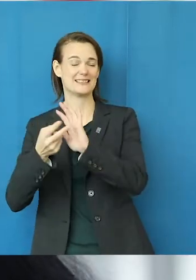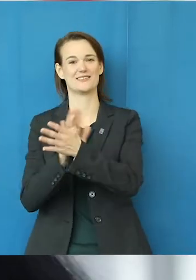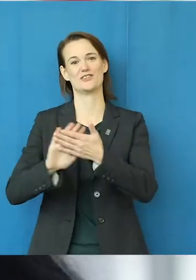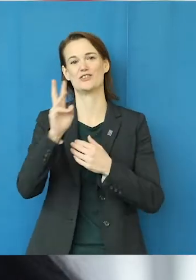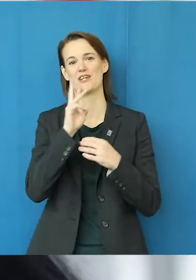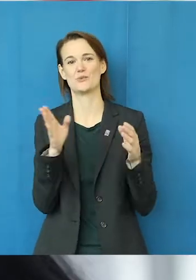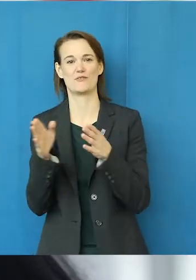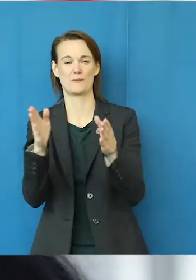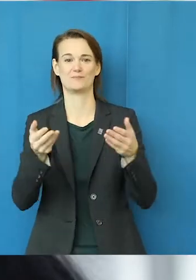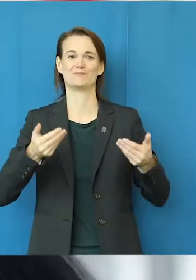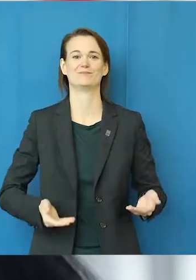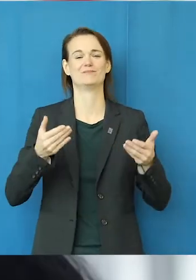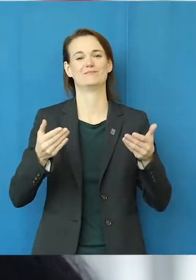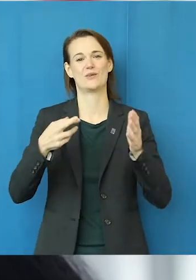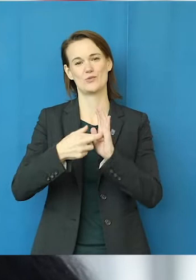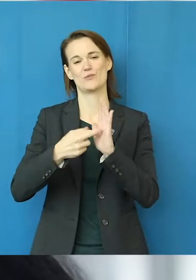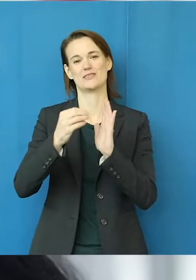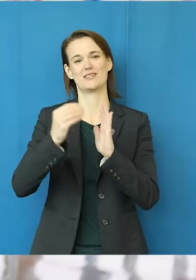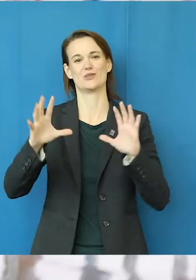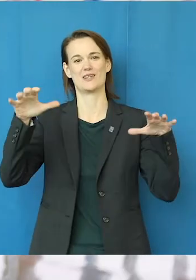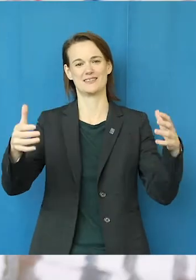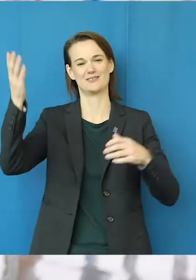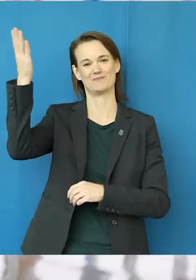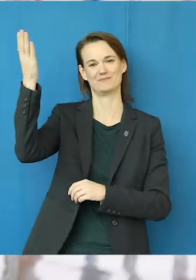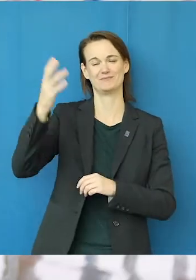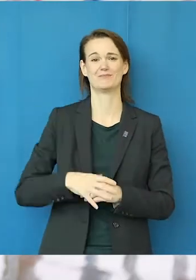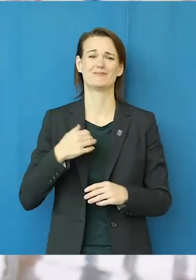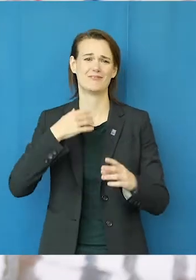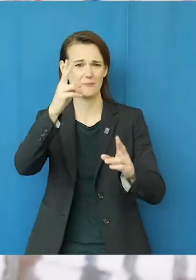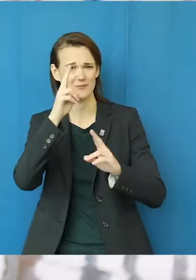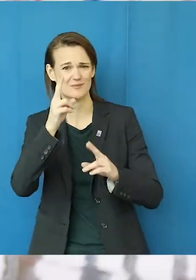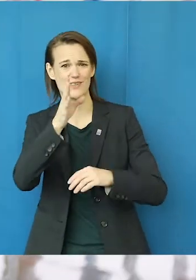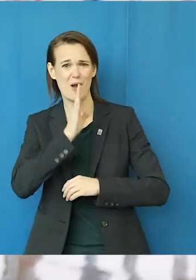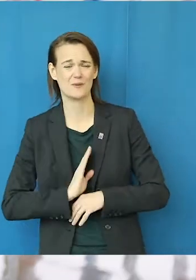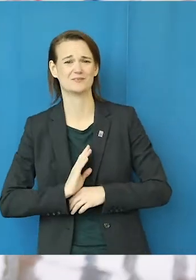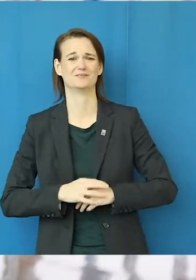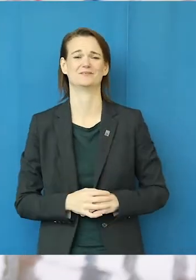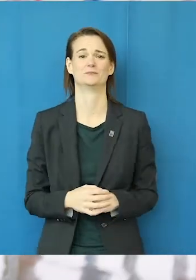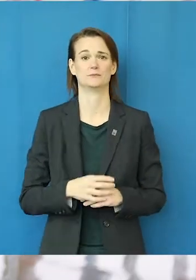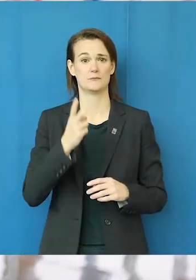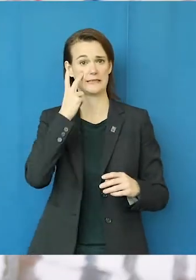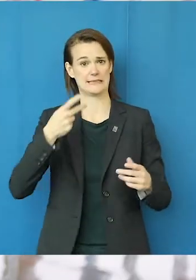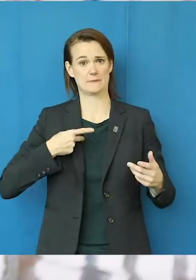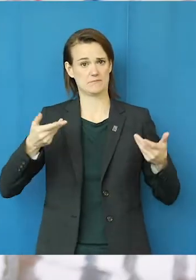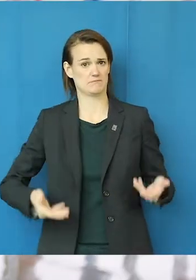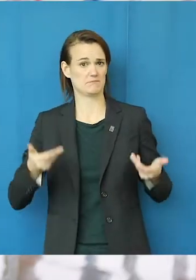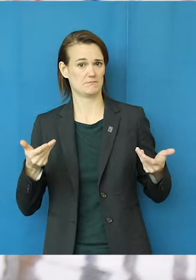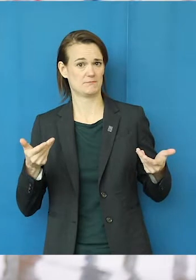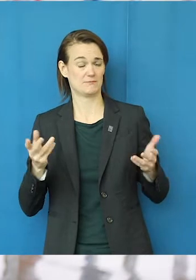your valedictorian, and I'm very humbled and honored. But what do you see when you look at me standing in front of you? A